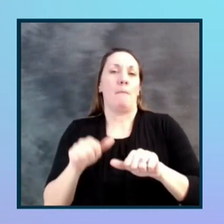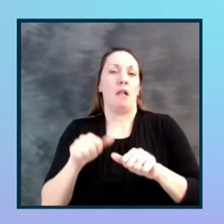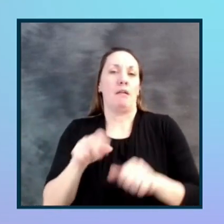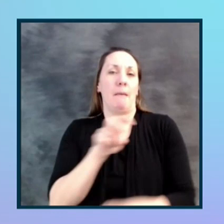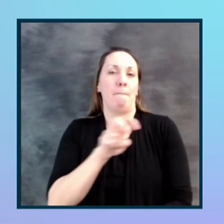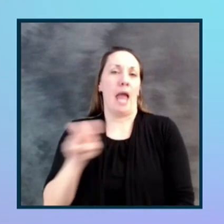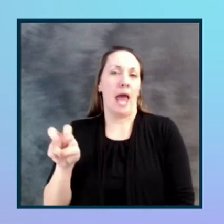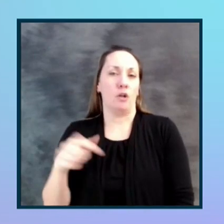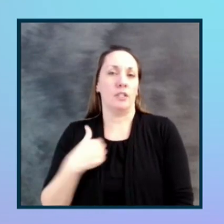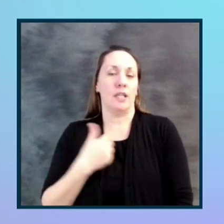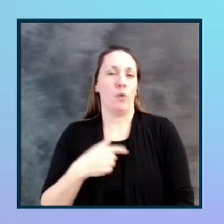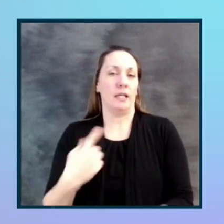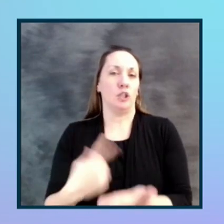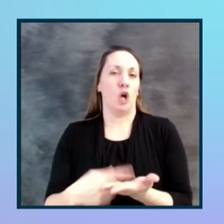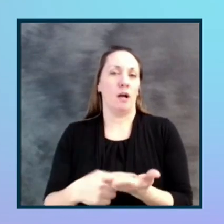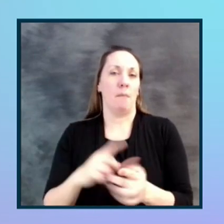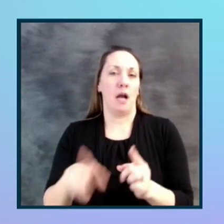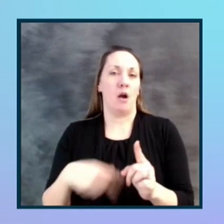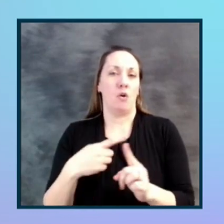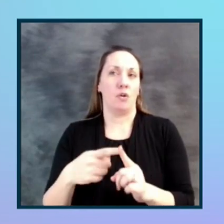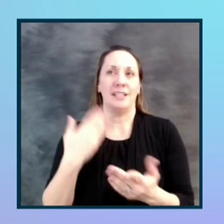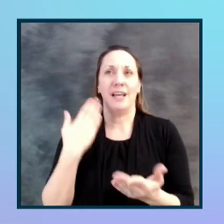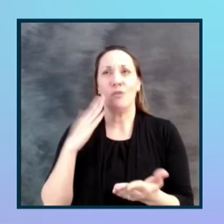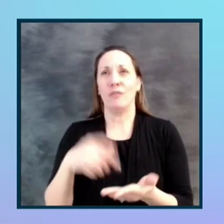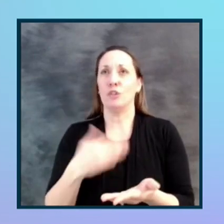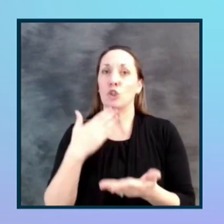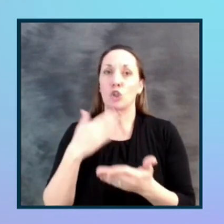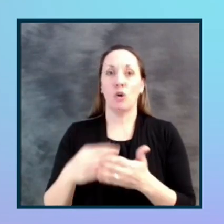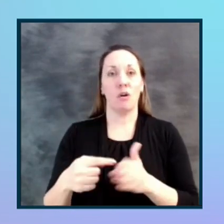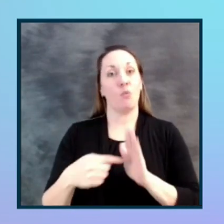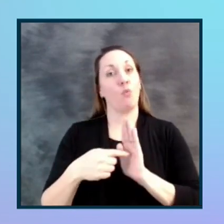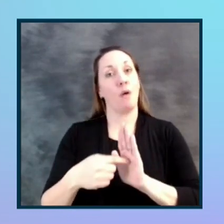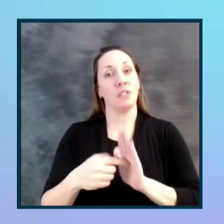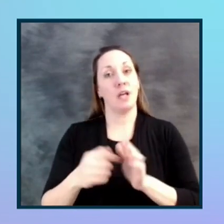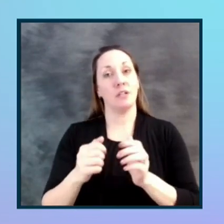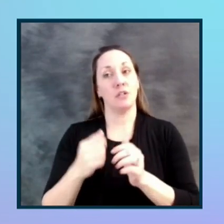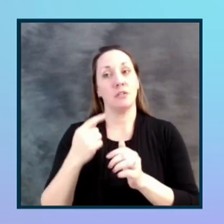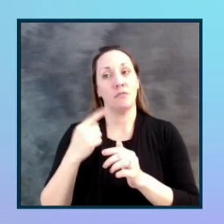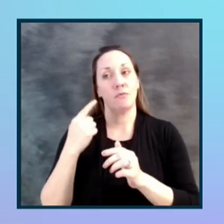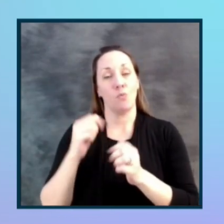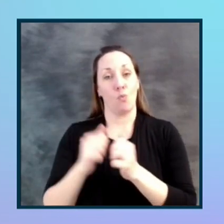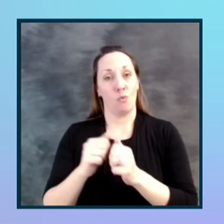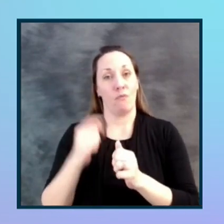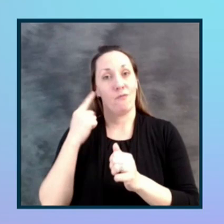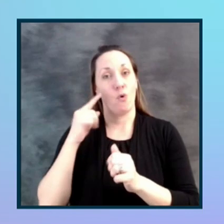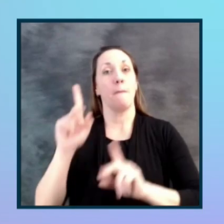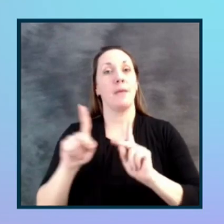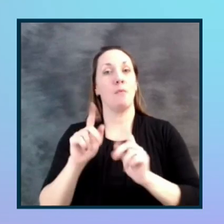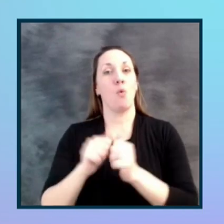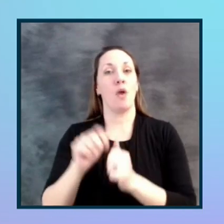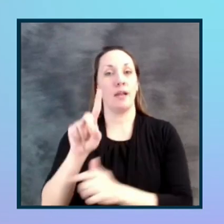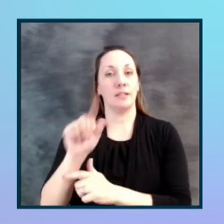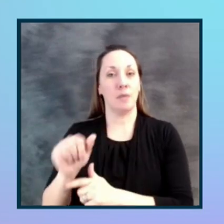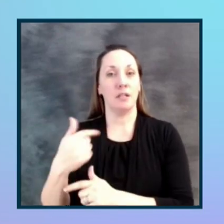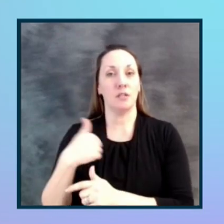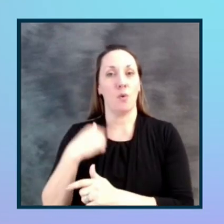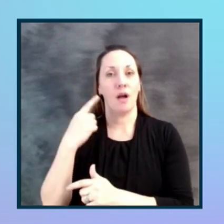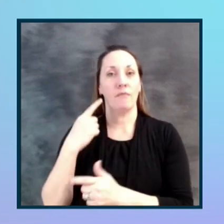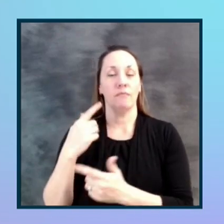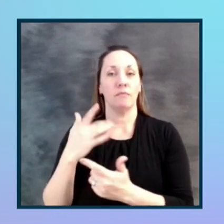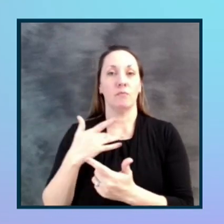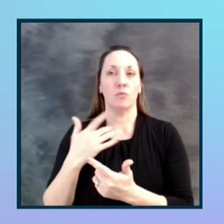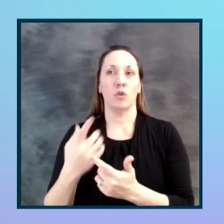don't think that will have a good representation of people with disabilities and a diverse set of pools. So I really recommend working with your